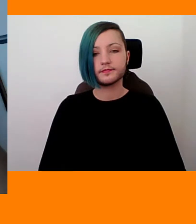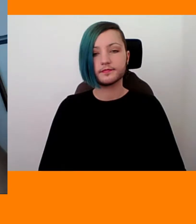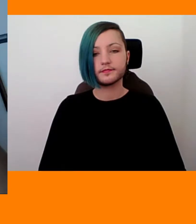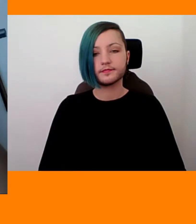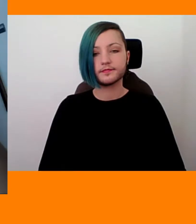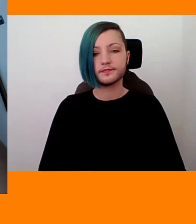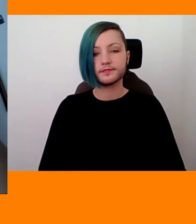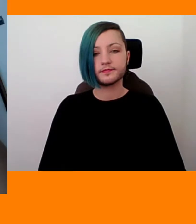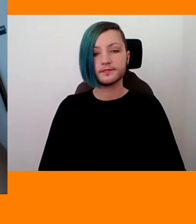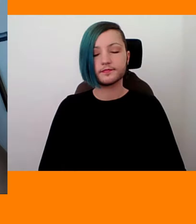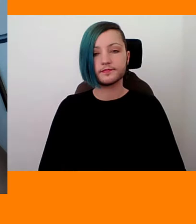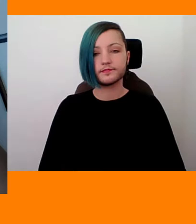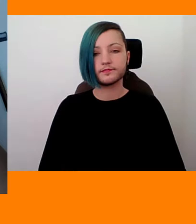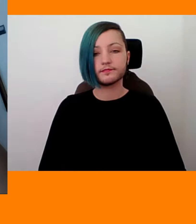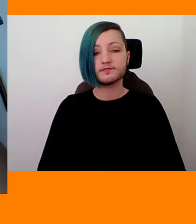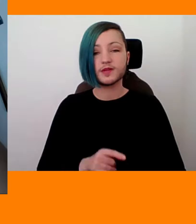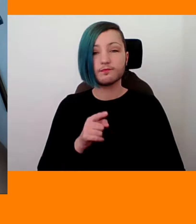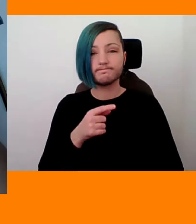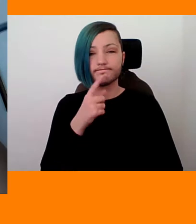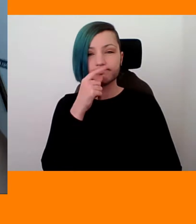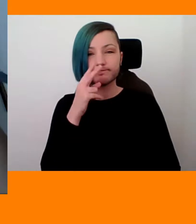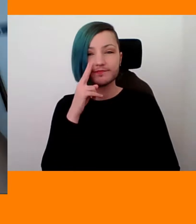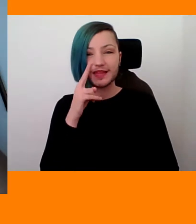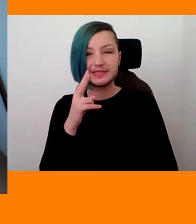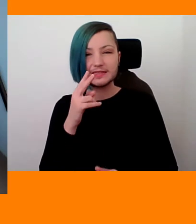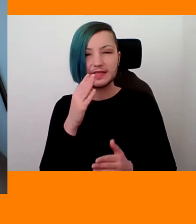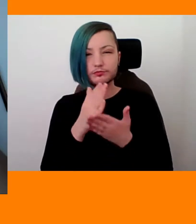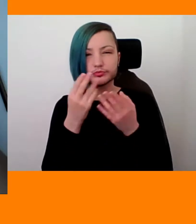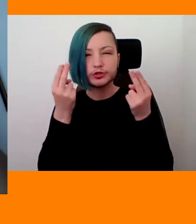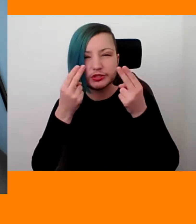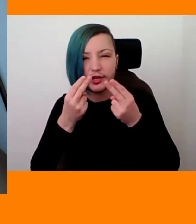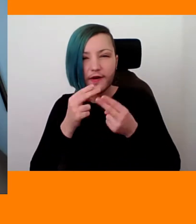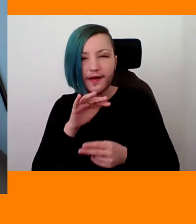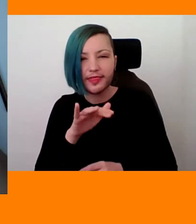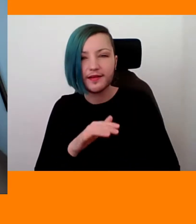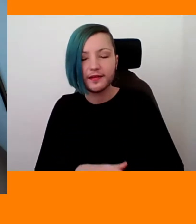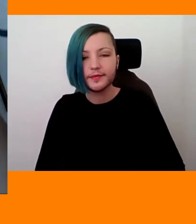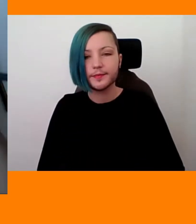And then you can see there, it's much darker here.